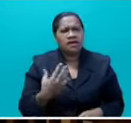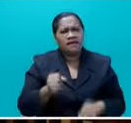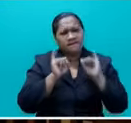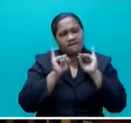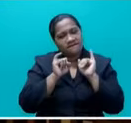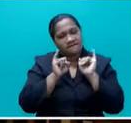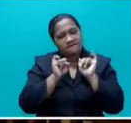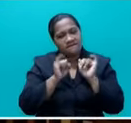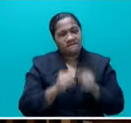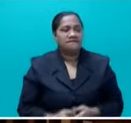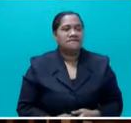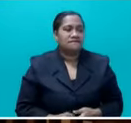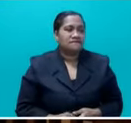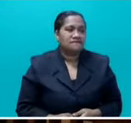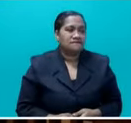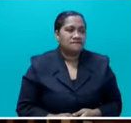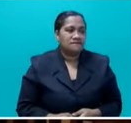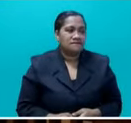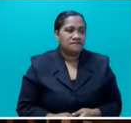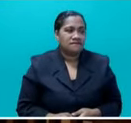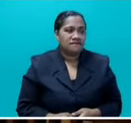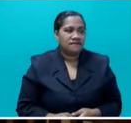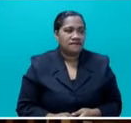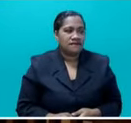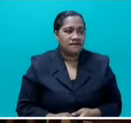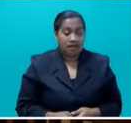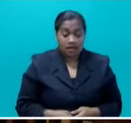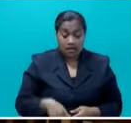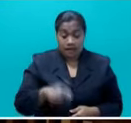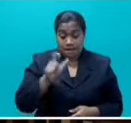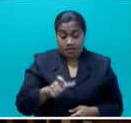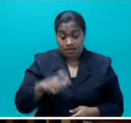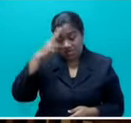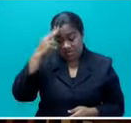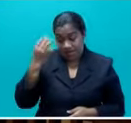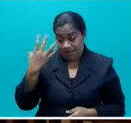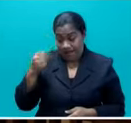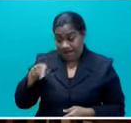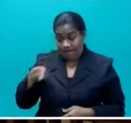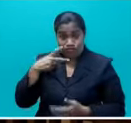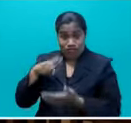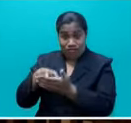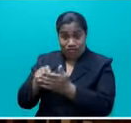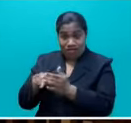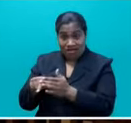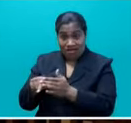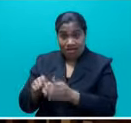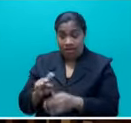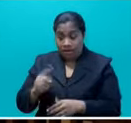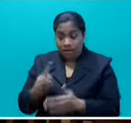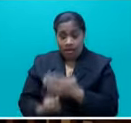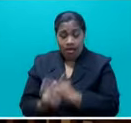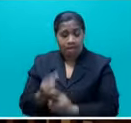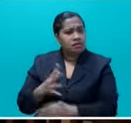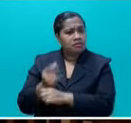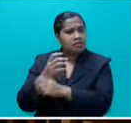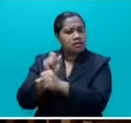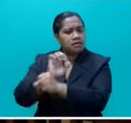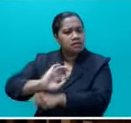person who has been entered in the register, how often does that get updated in terms